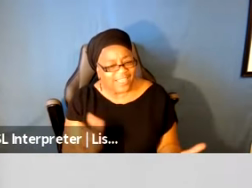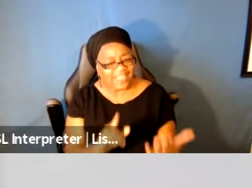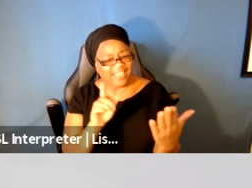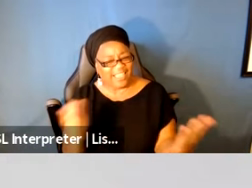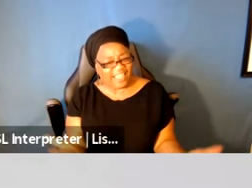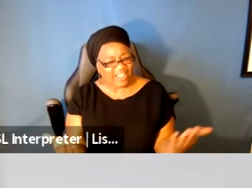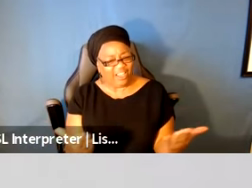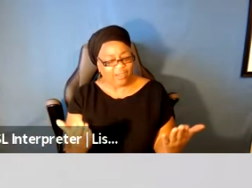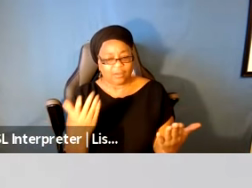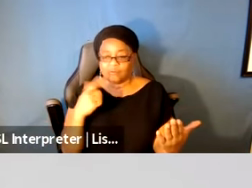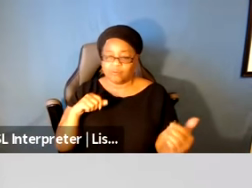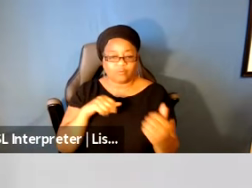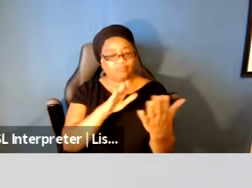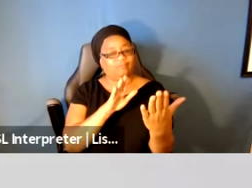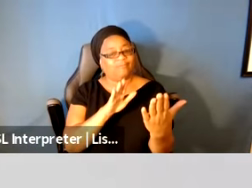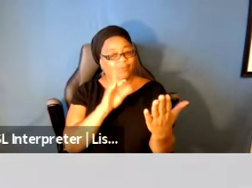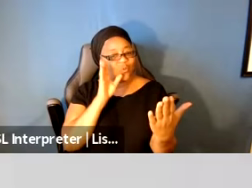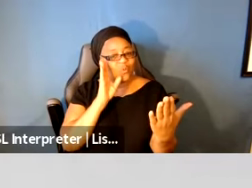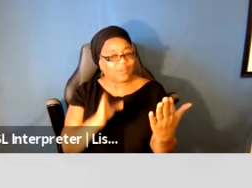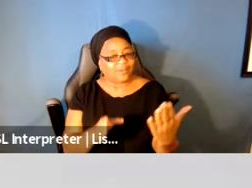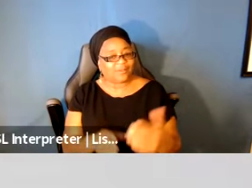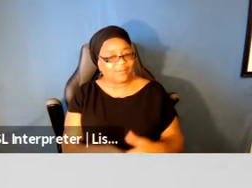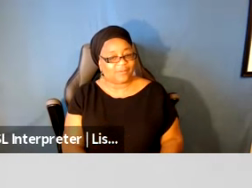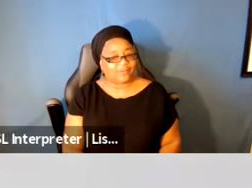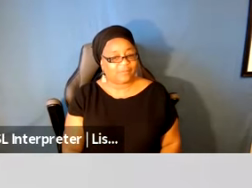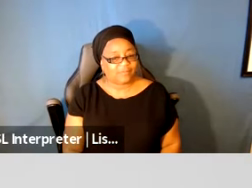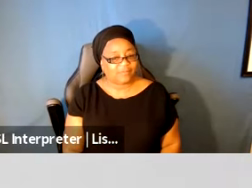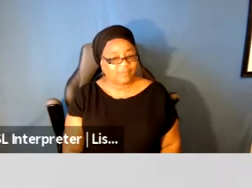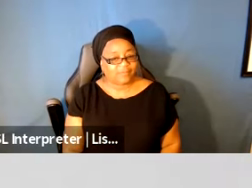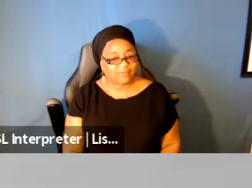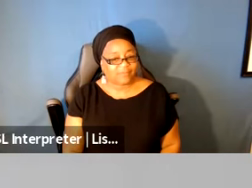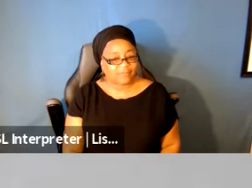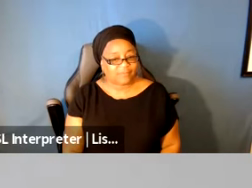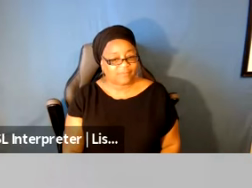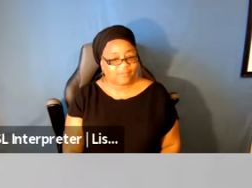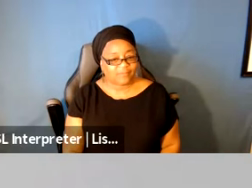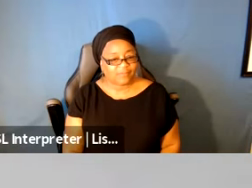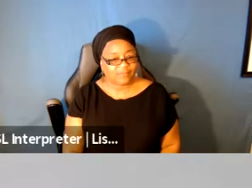will wreck it. And if that happens, it's a very great moment for the West. Thank you.